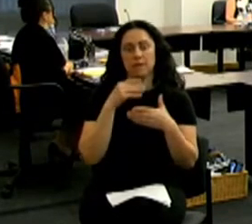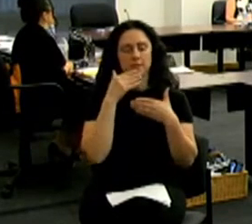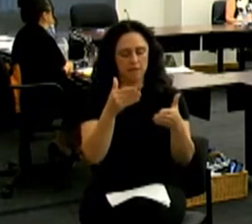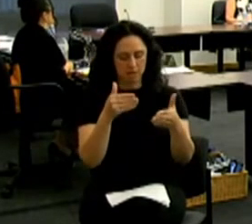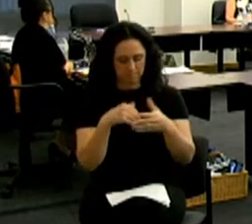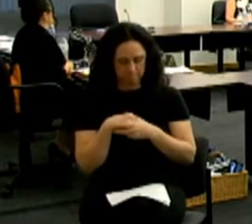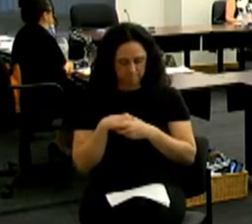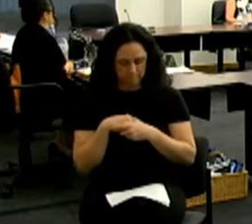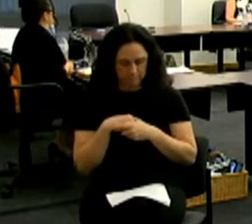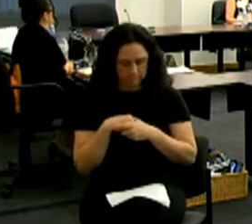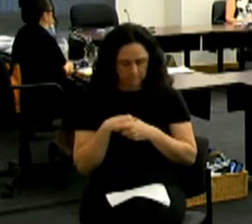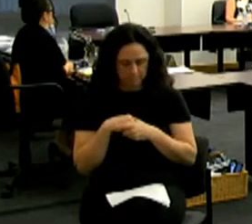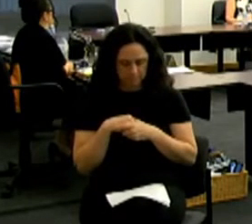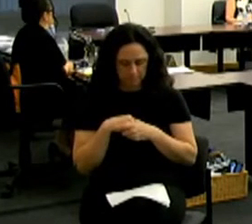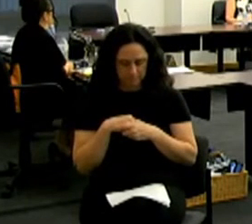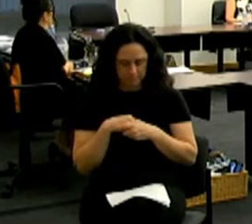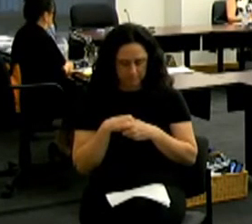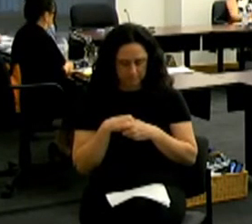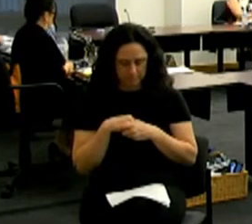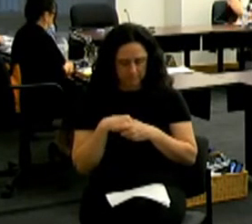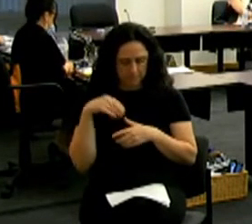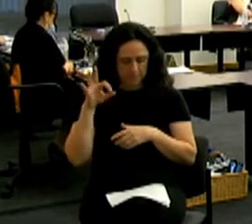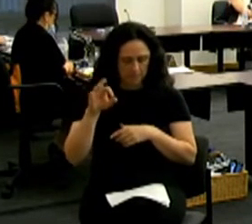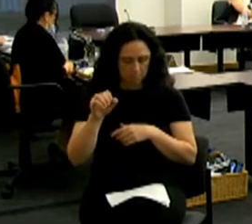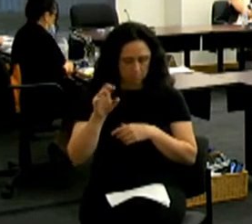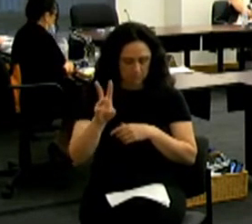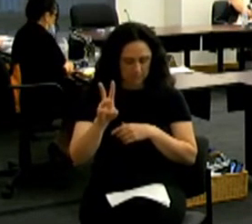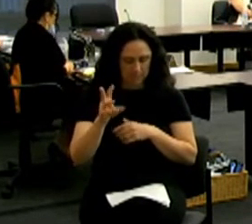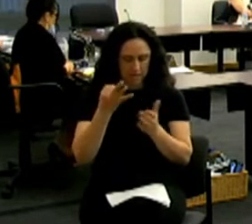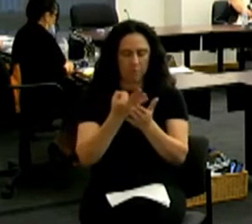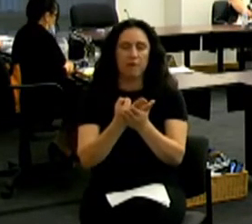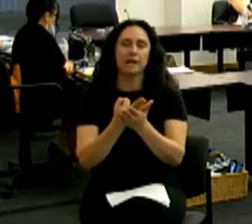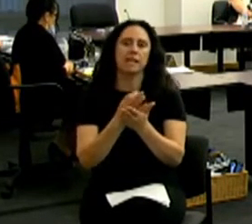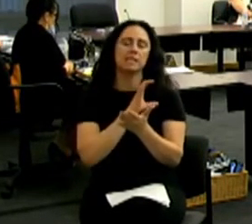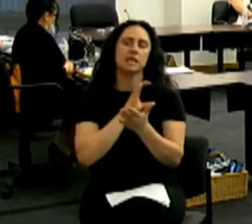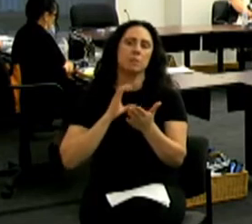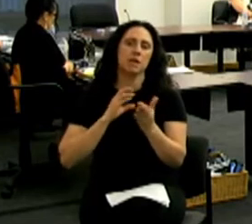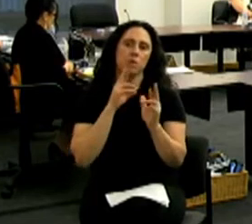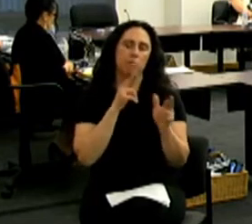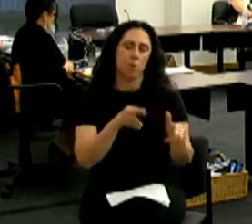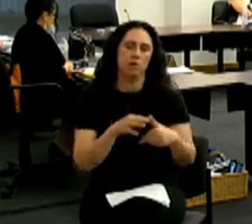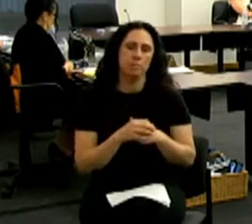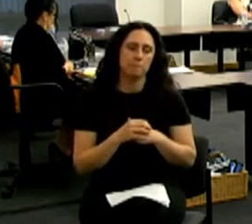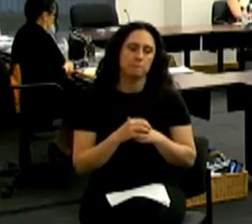you. All right, 10.6, Finance Committee Report.